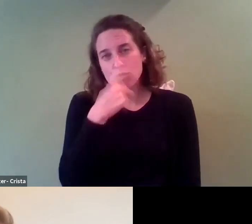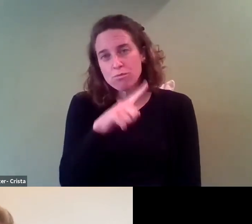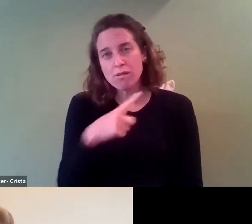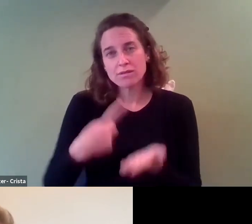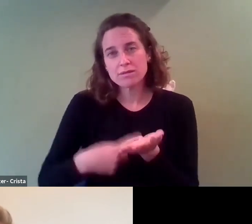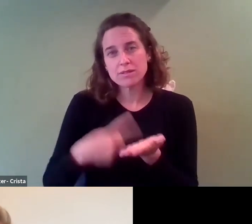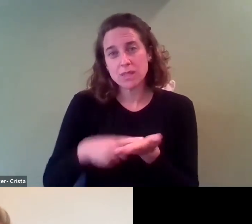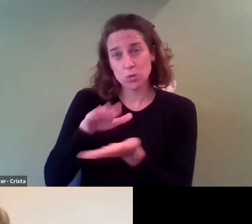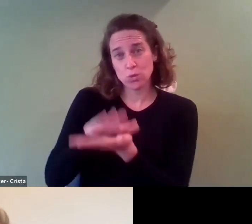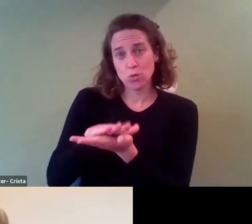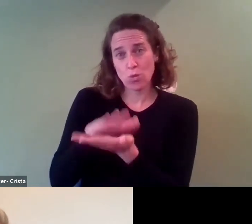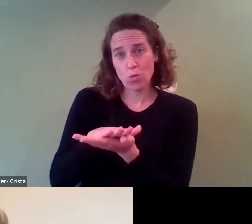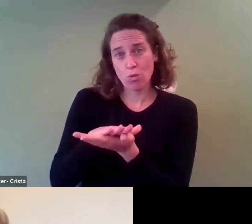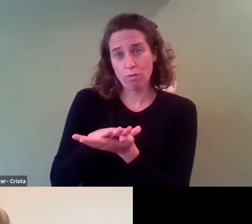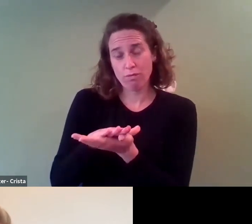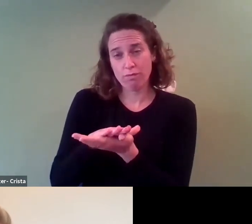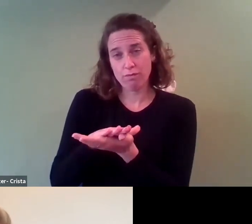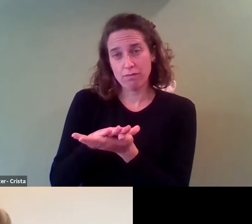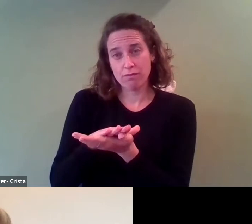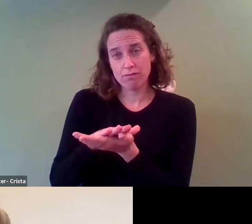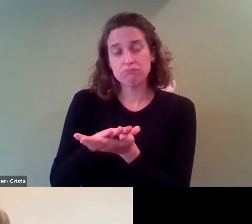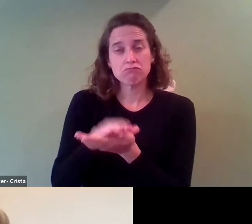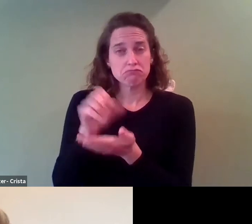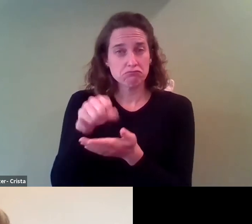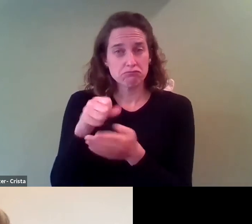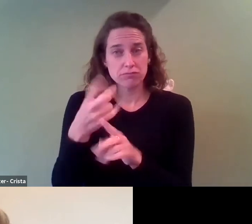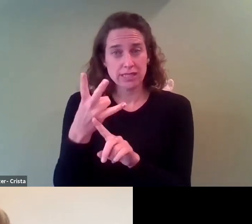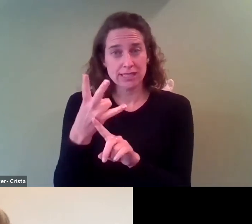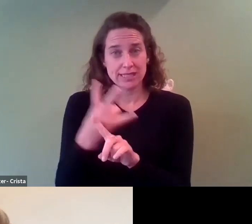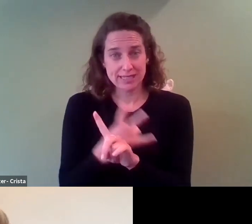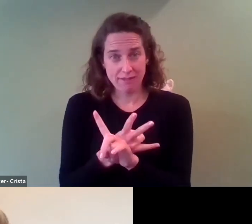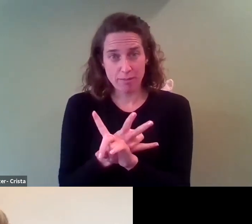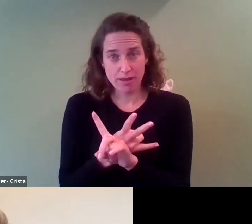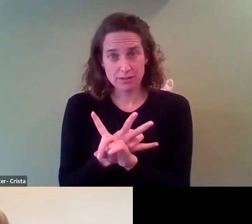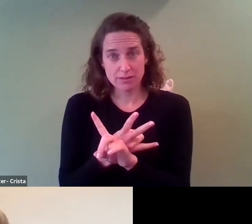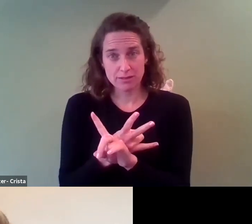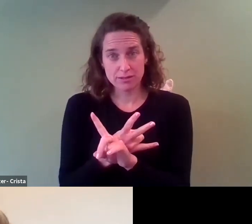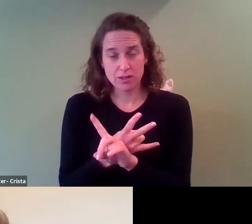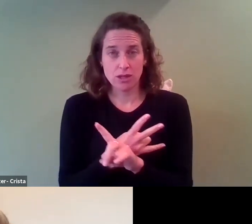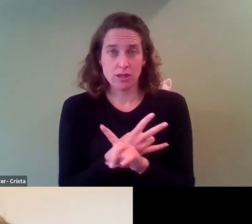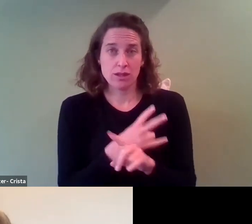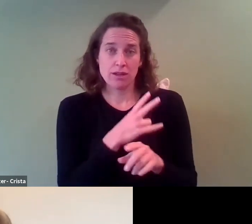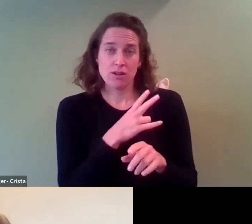school, because over the 7 months, they were in the end of a school year, and that